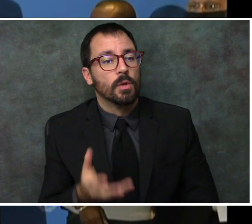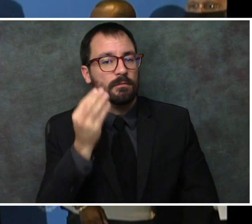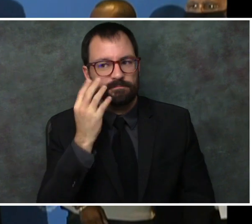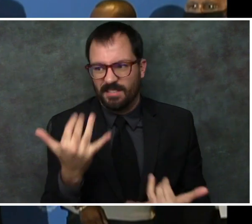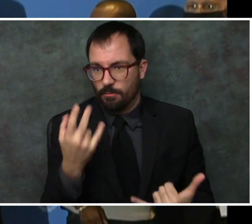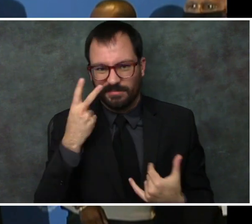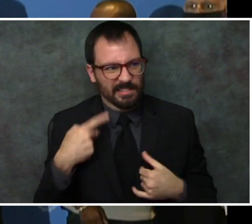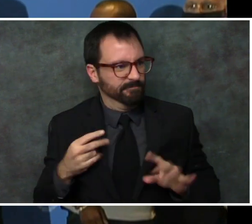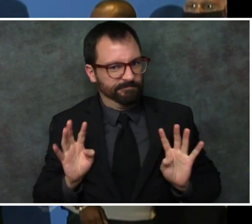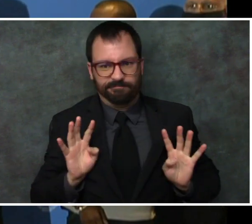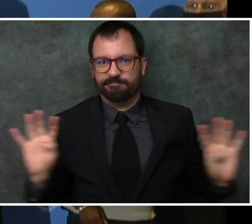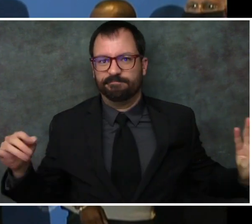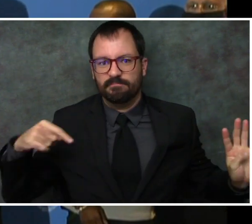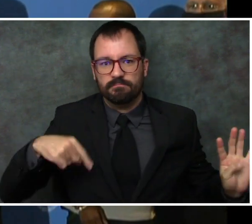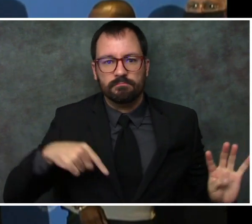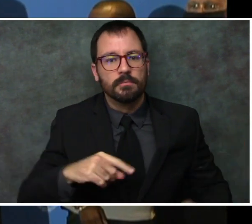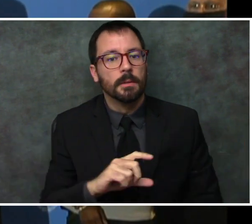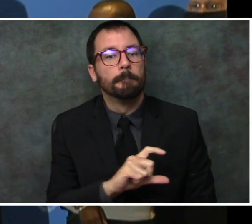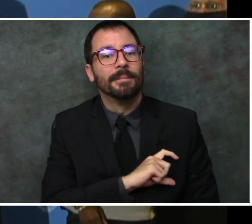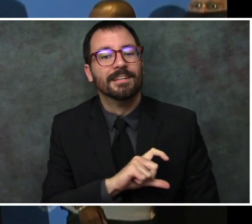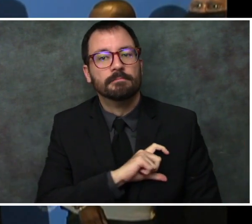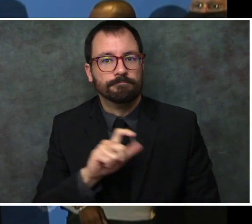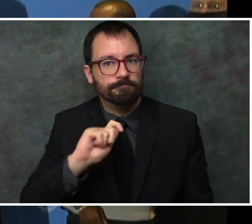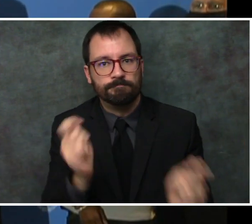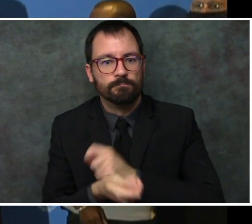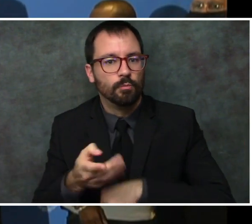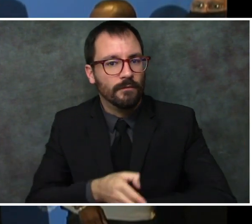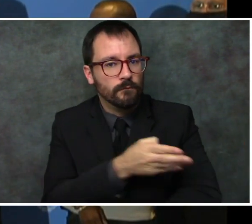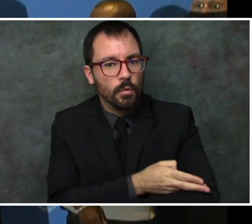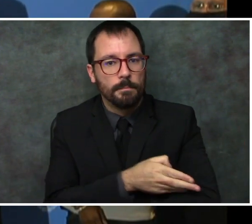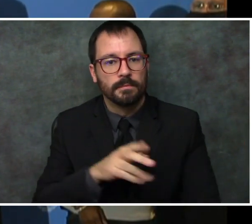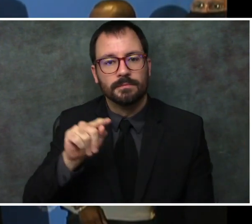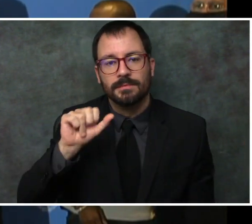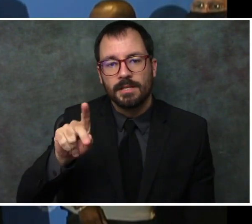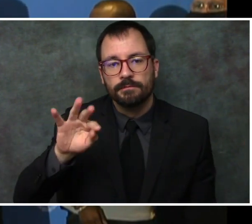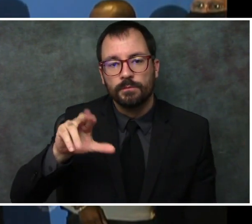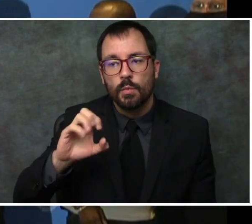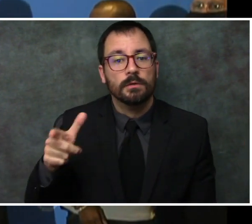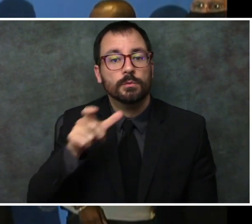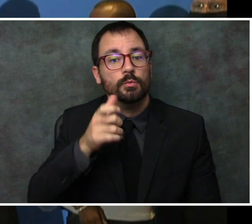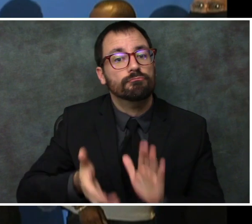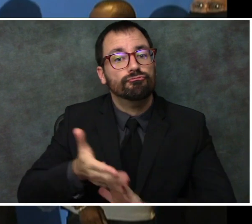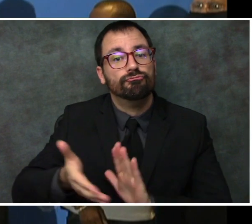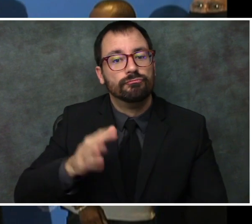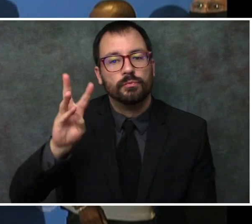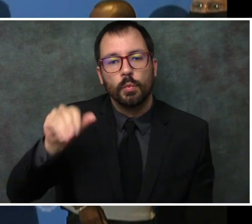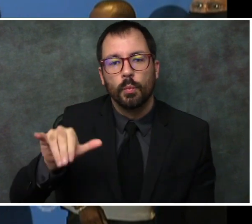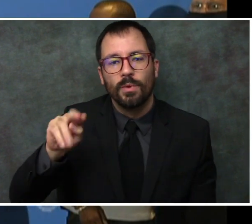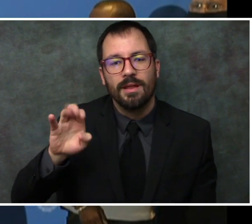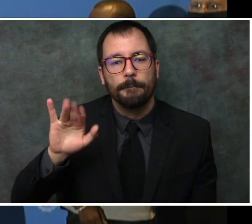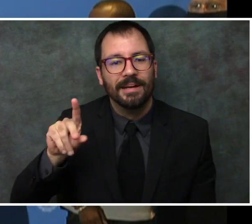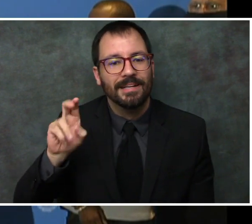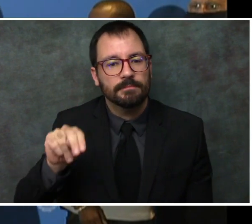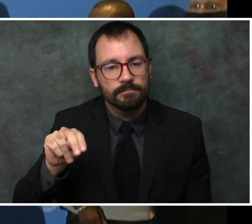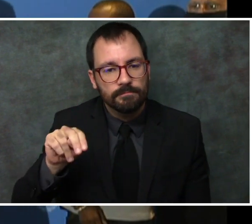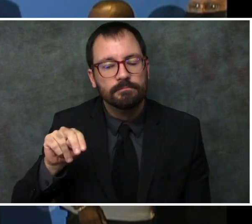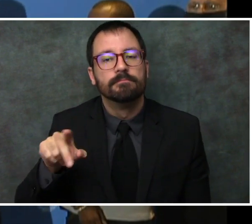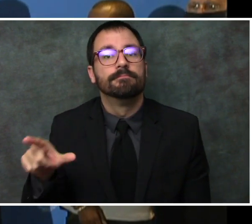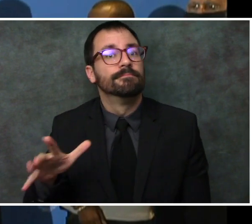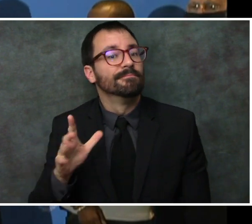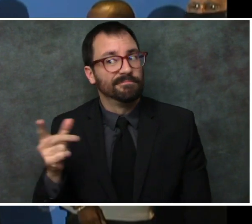chaired by U.S. Attorney Wayne Budd. I'm also joined by Boston Police Commissioner Willie Gross and some members of his